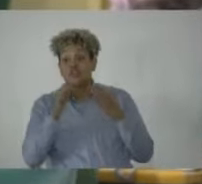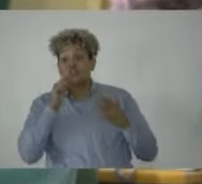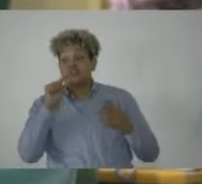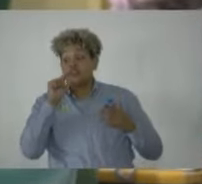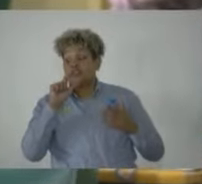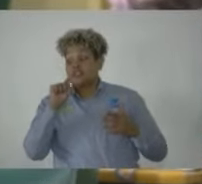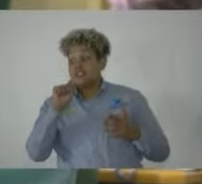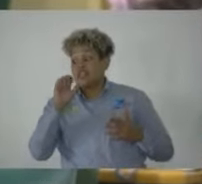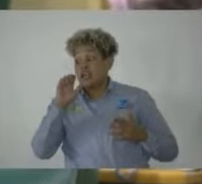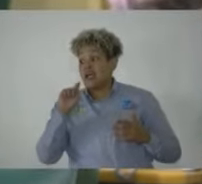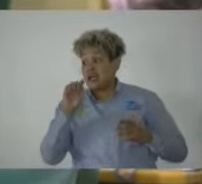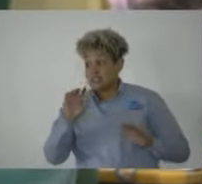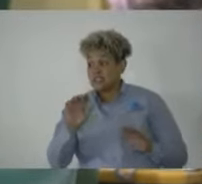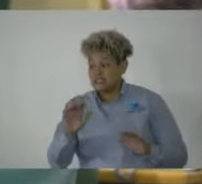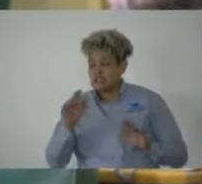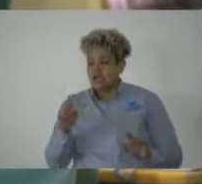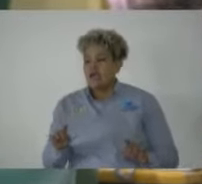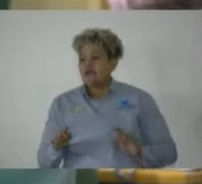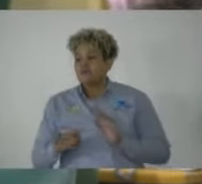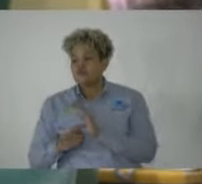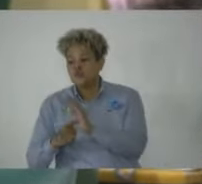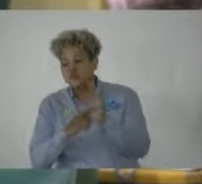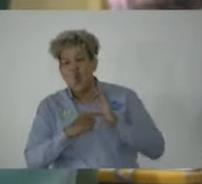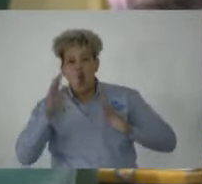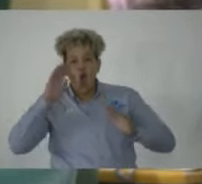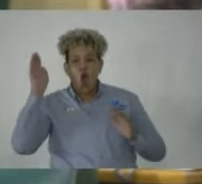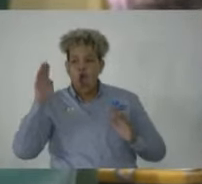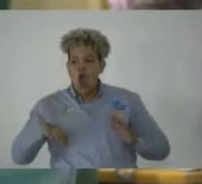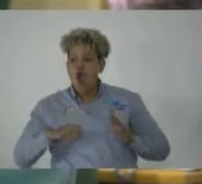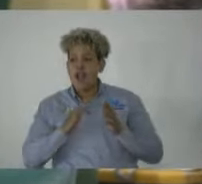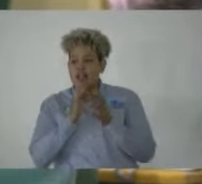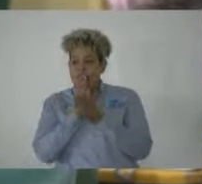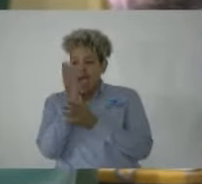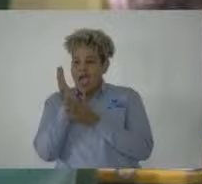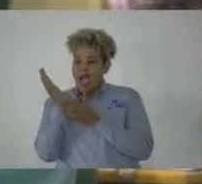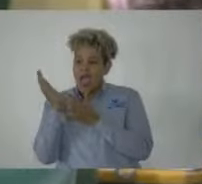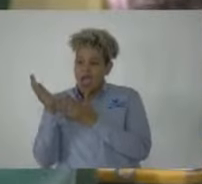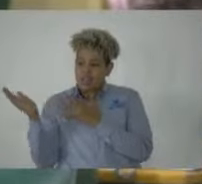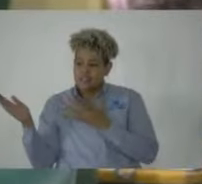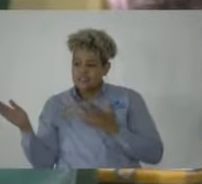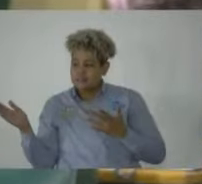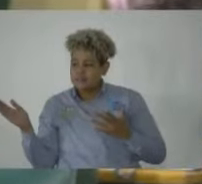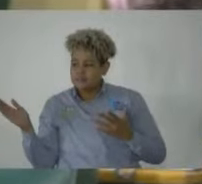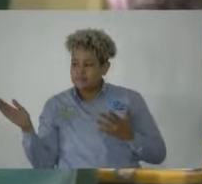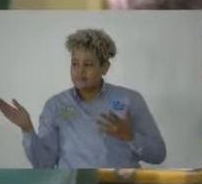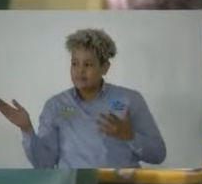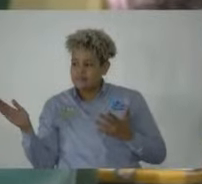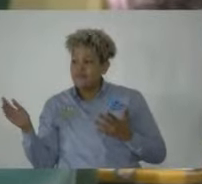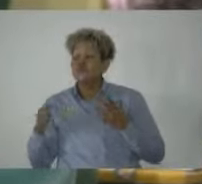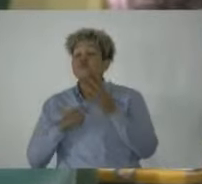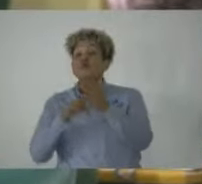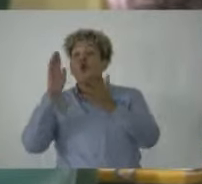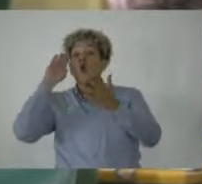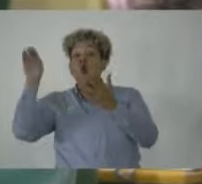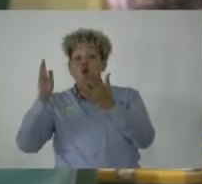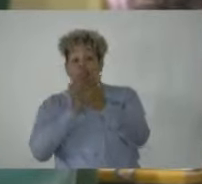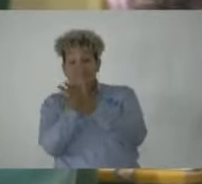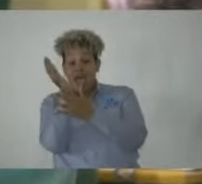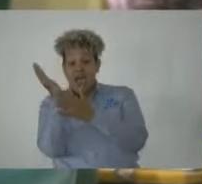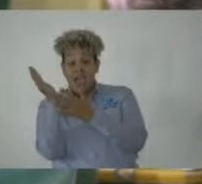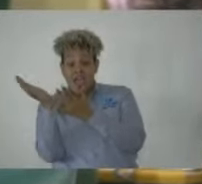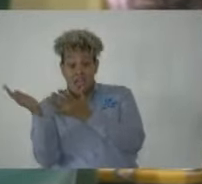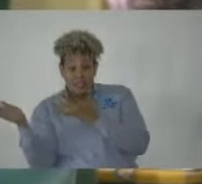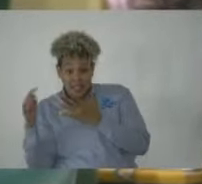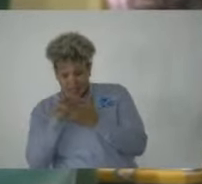GCT Act shows all the items, hear me out first, shows all the items,